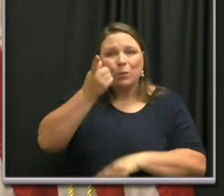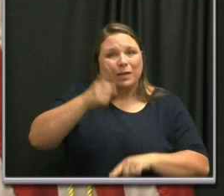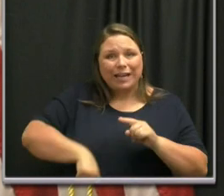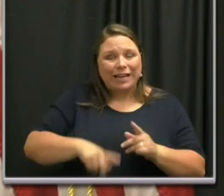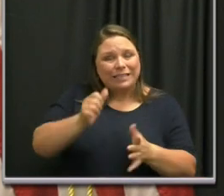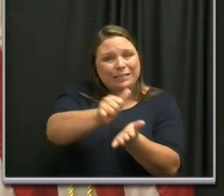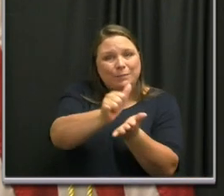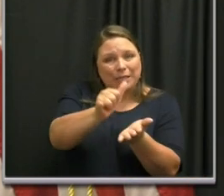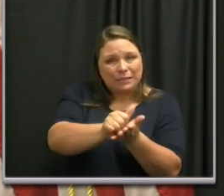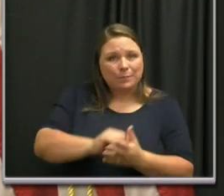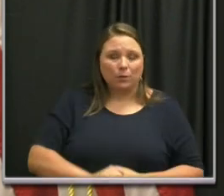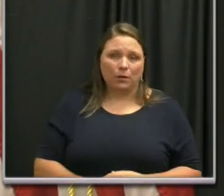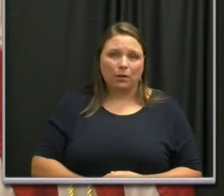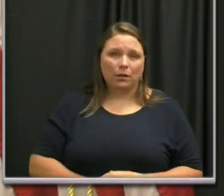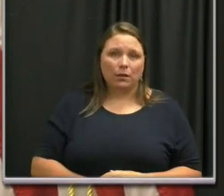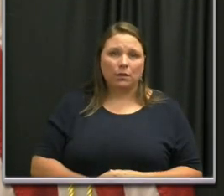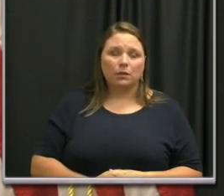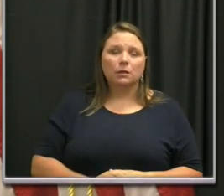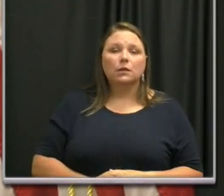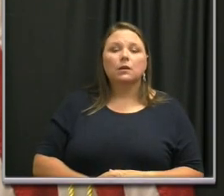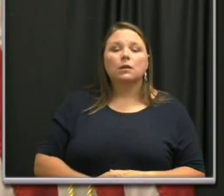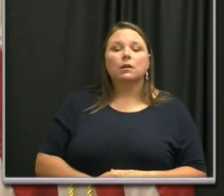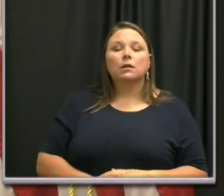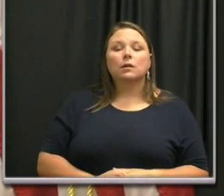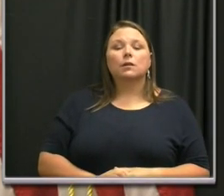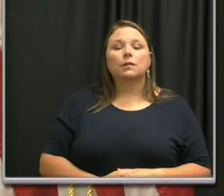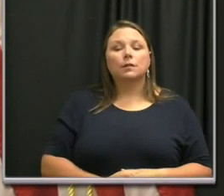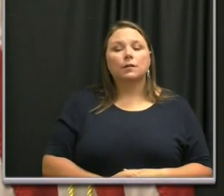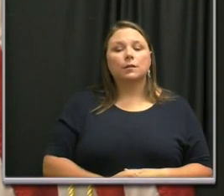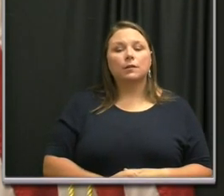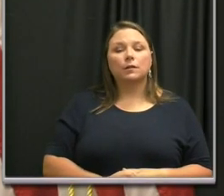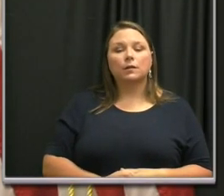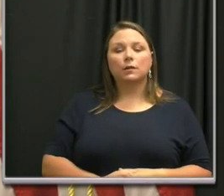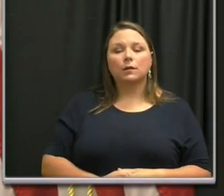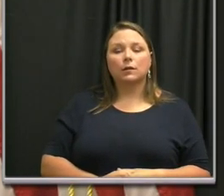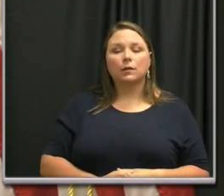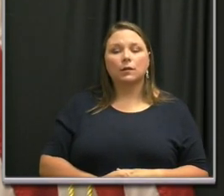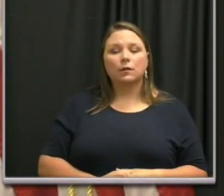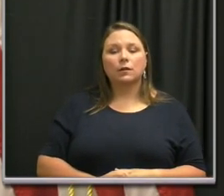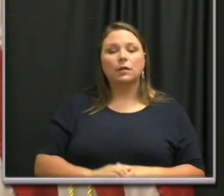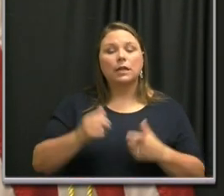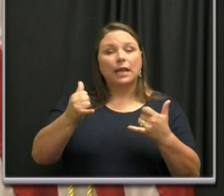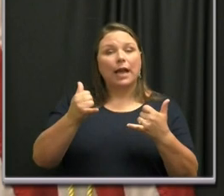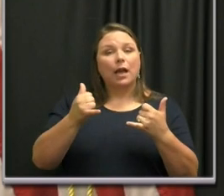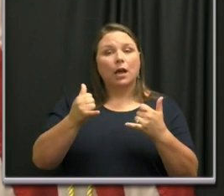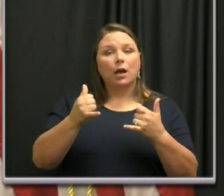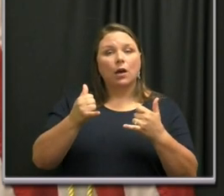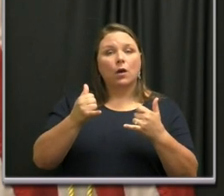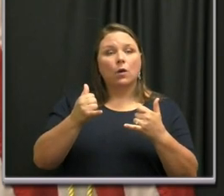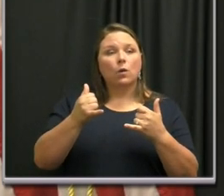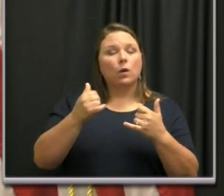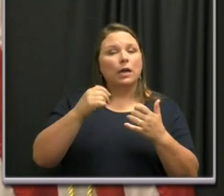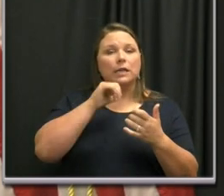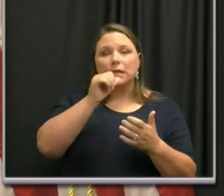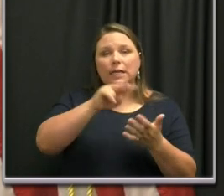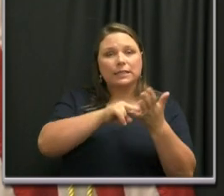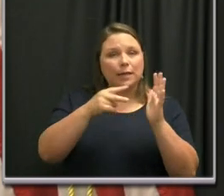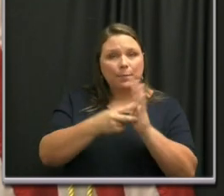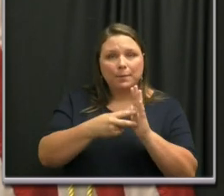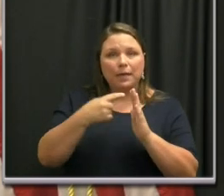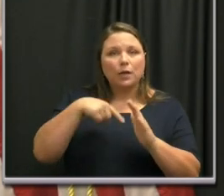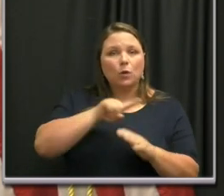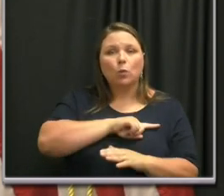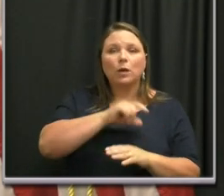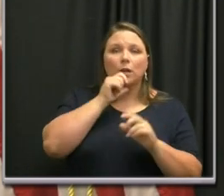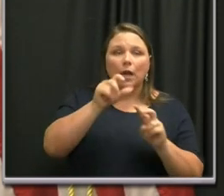But so if slowing down or does not mean a lack of recognition of our community priorities,